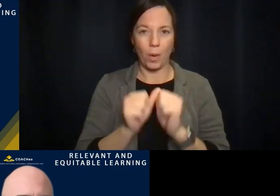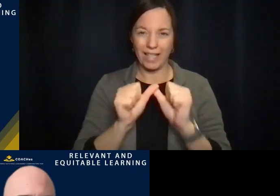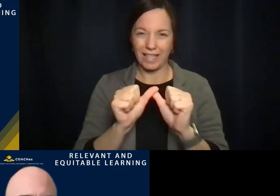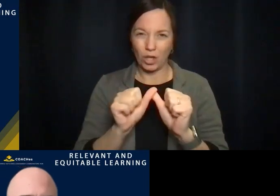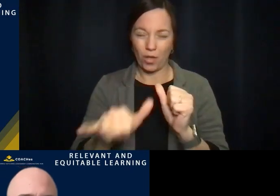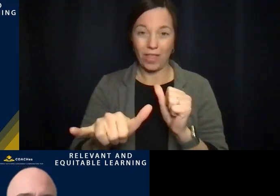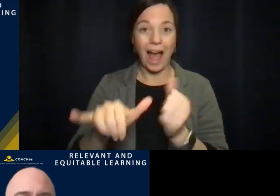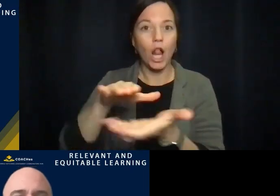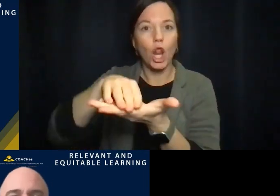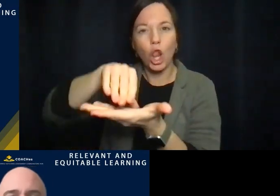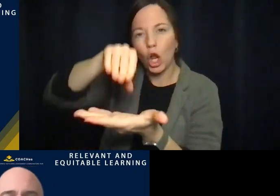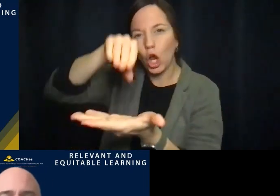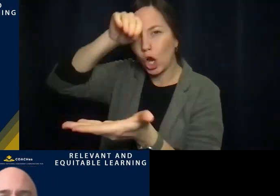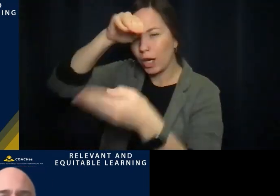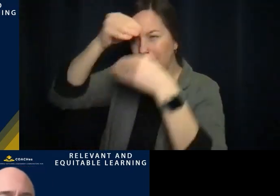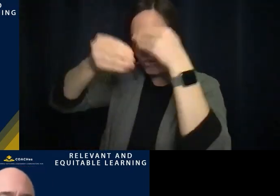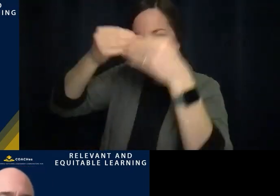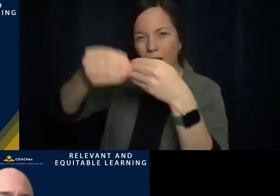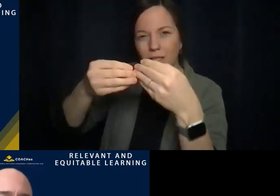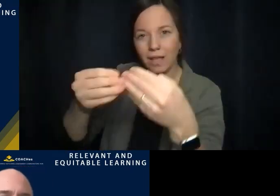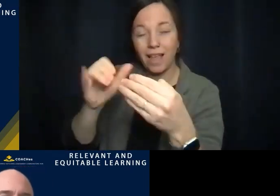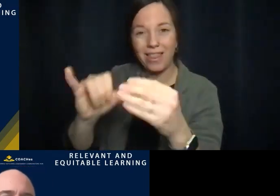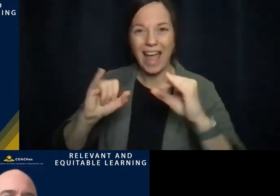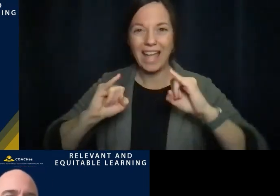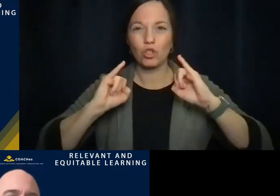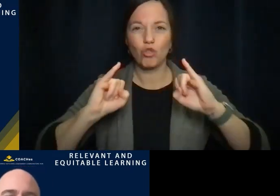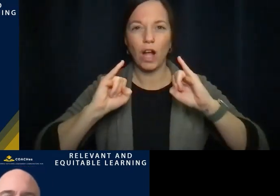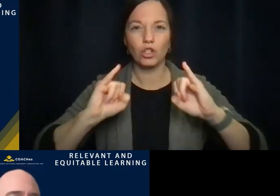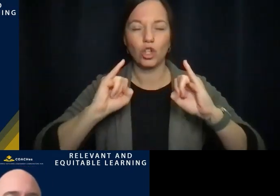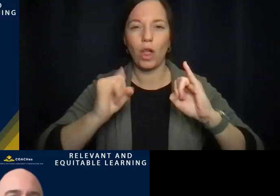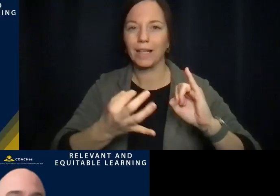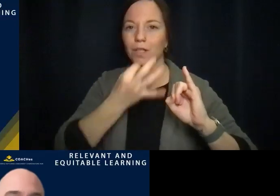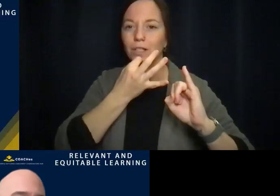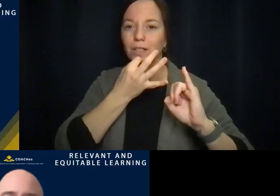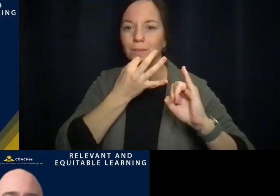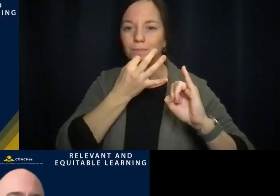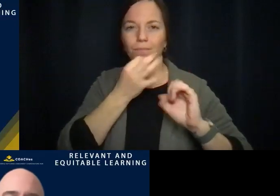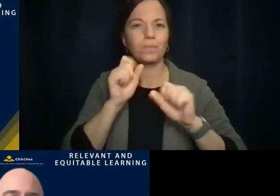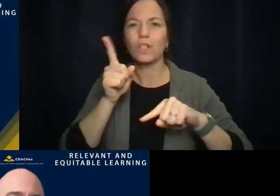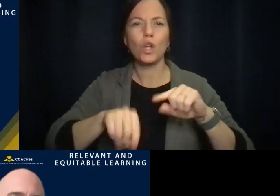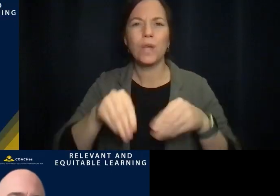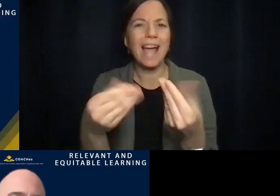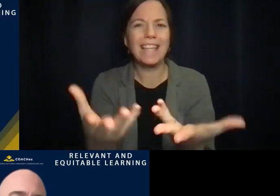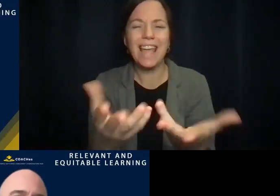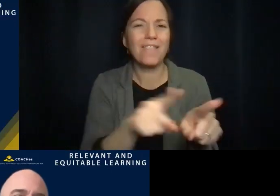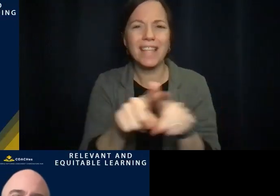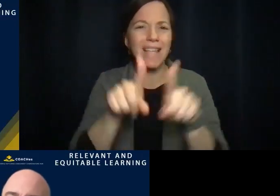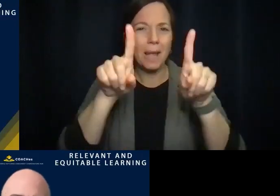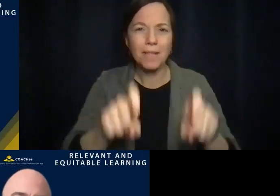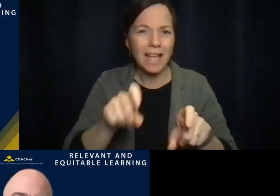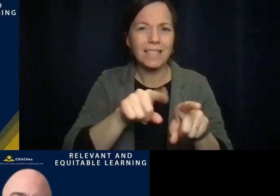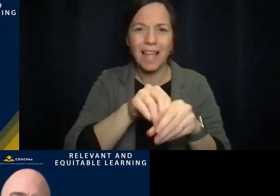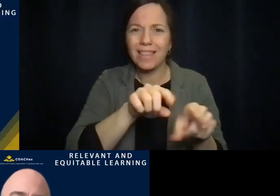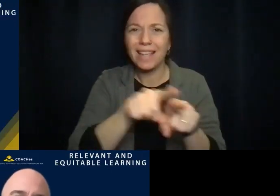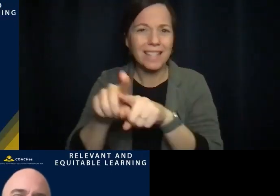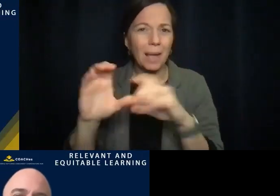learning quality, you know, that instructional expertise? You know, you can't give the same test and the same lecture 1,000 times. You have